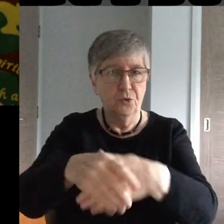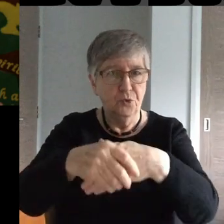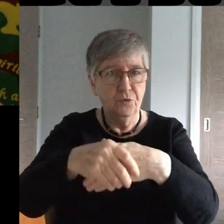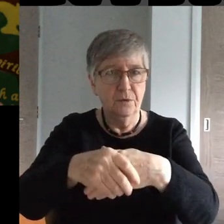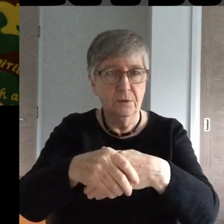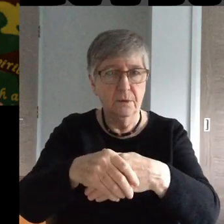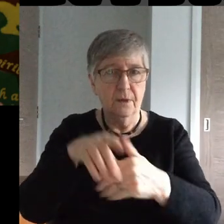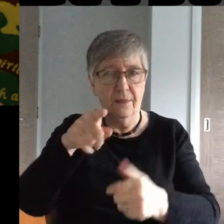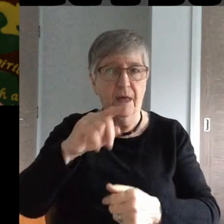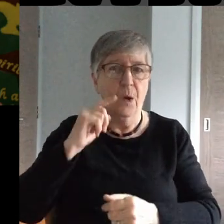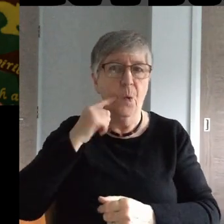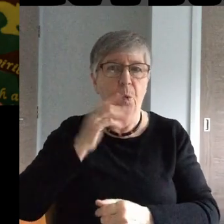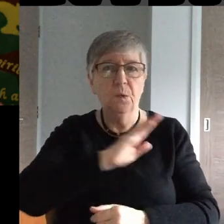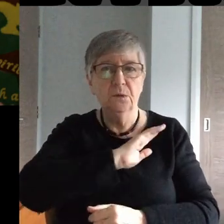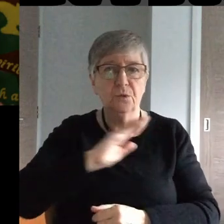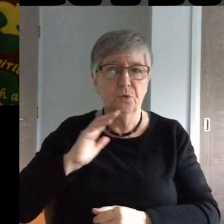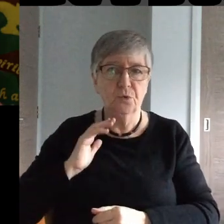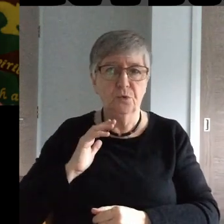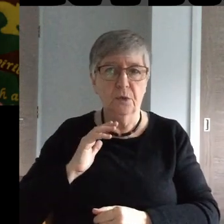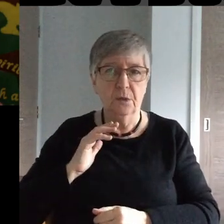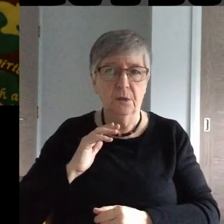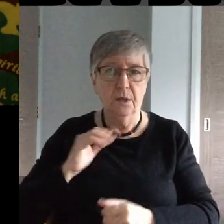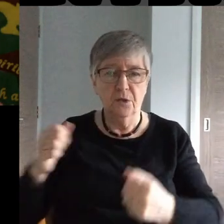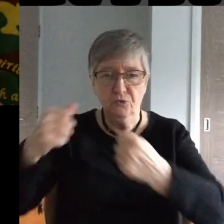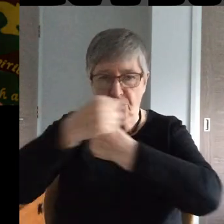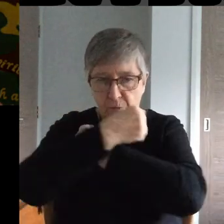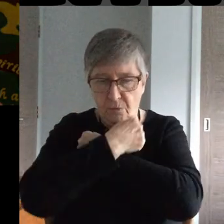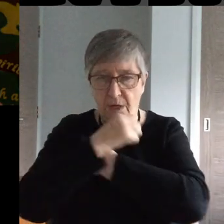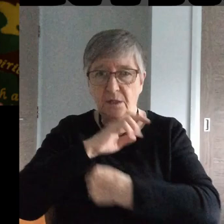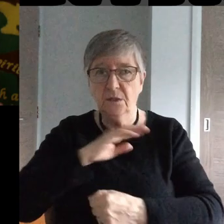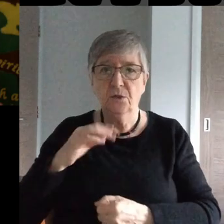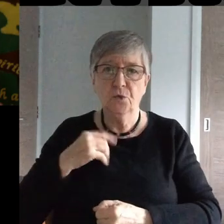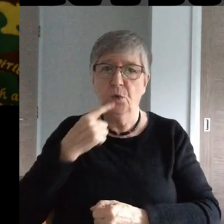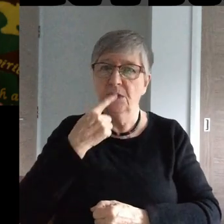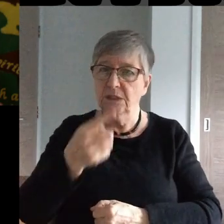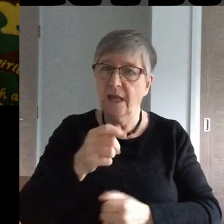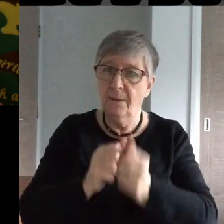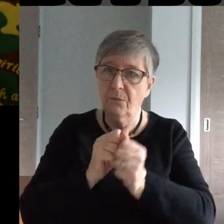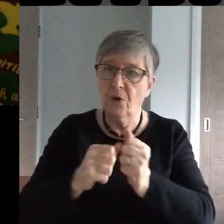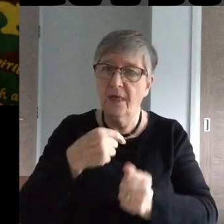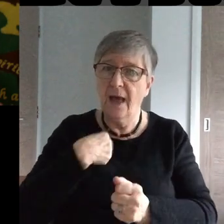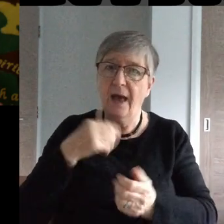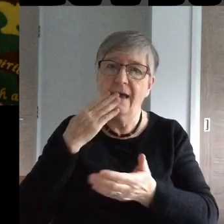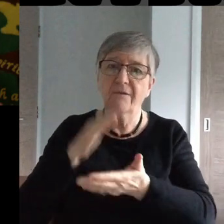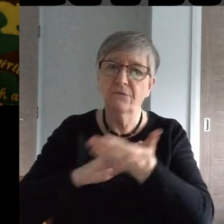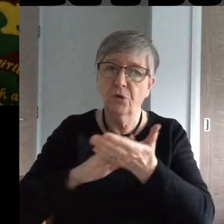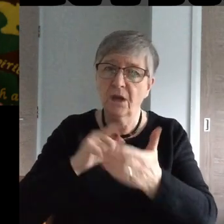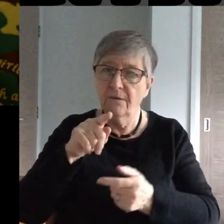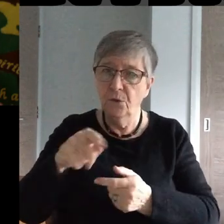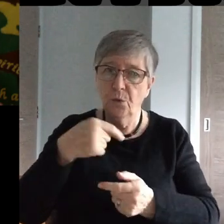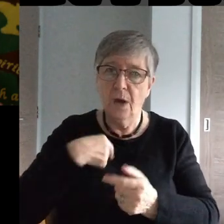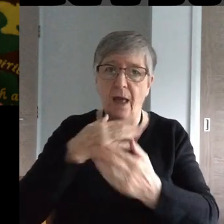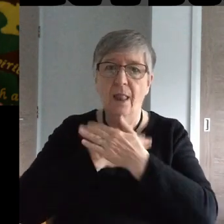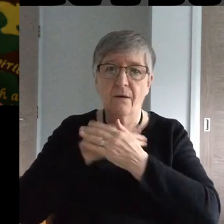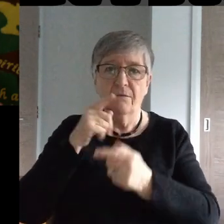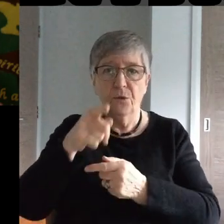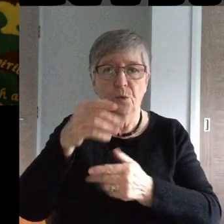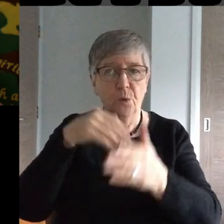guard. And she embraced him and she hugged him and she said, "Brother, I forgive you. I love you in the name of the Lord